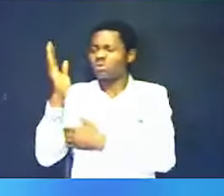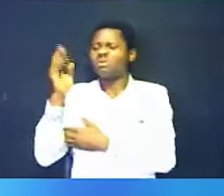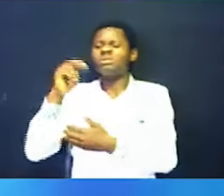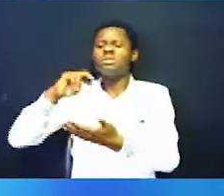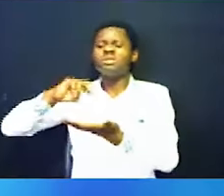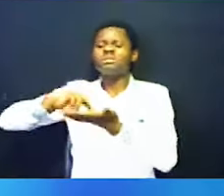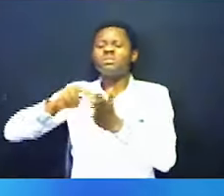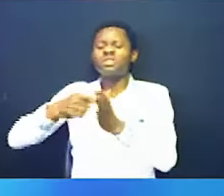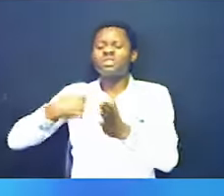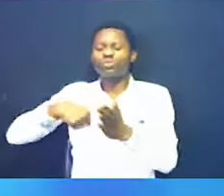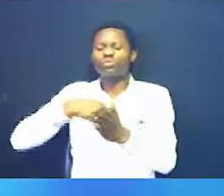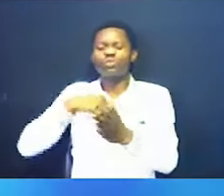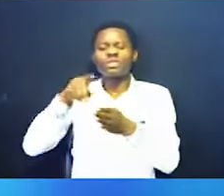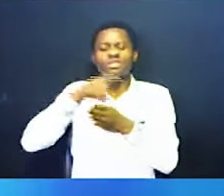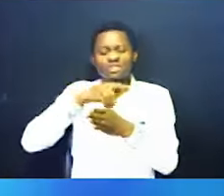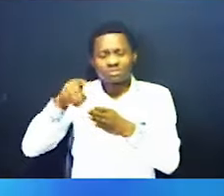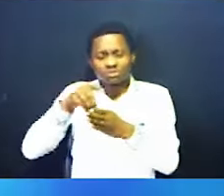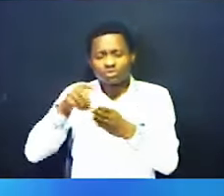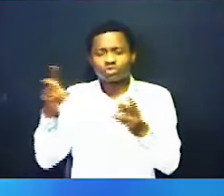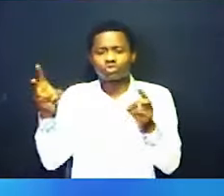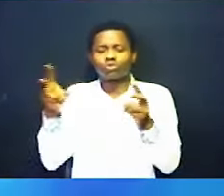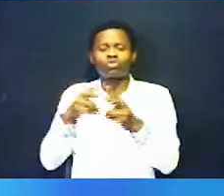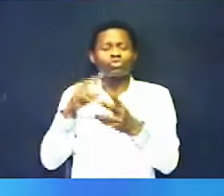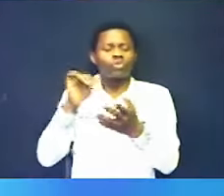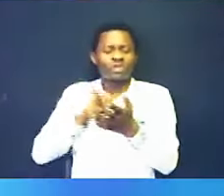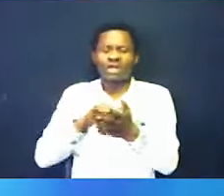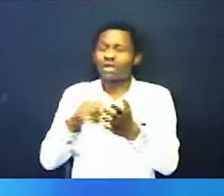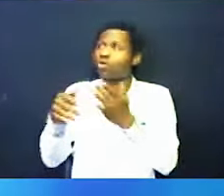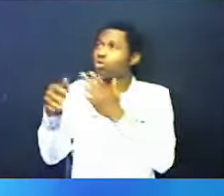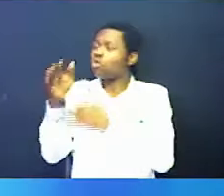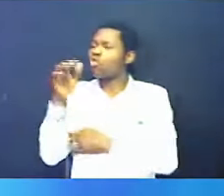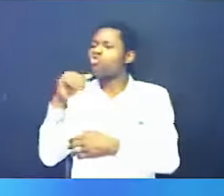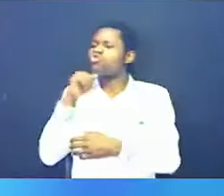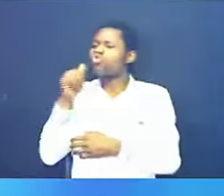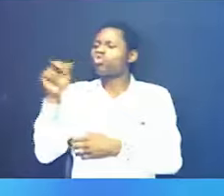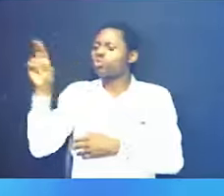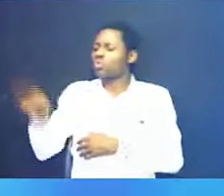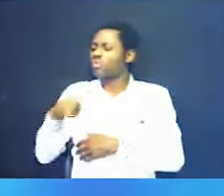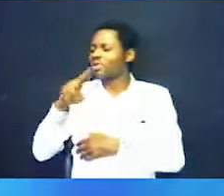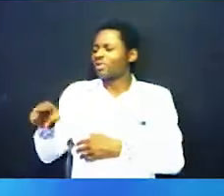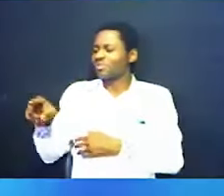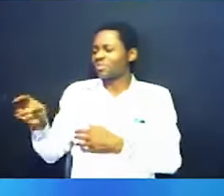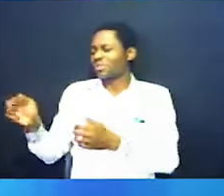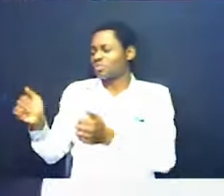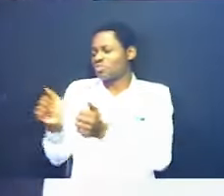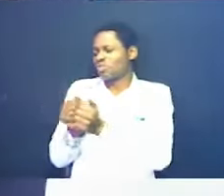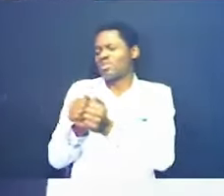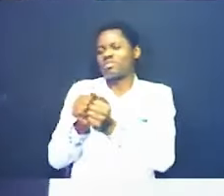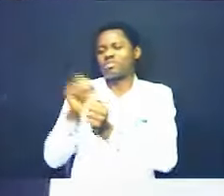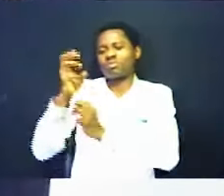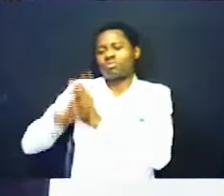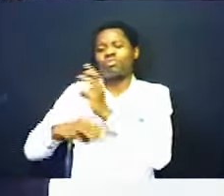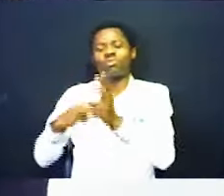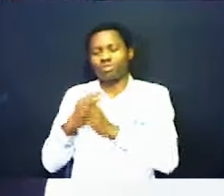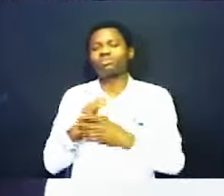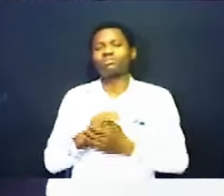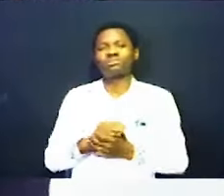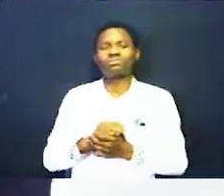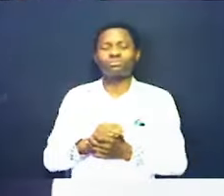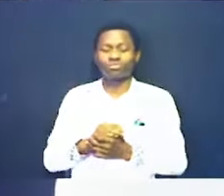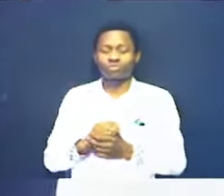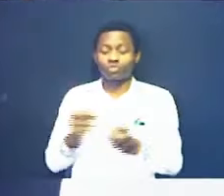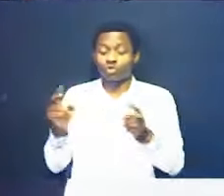we will not be finally condemned with the world. So